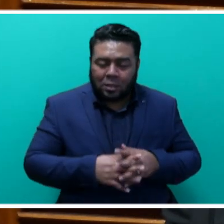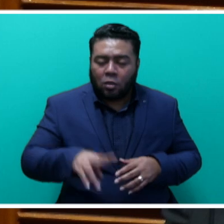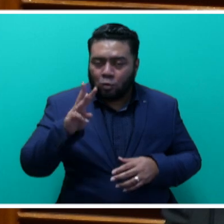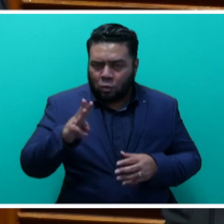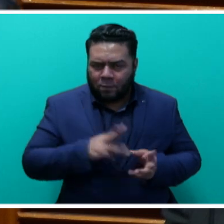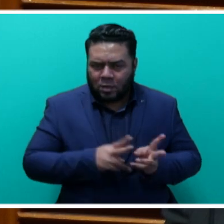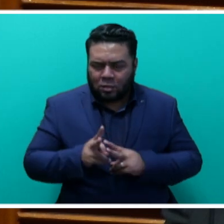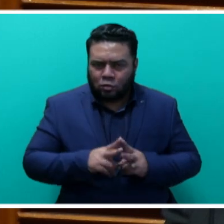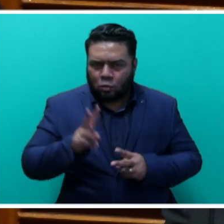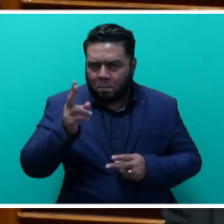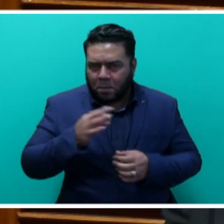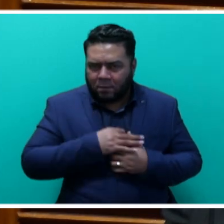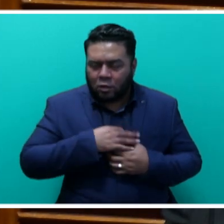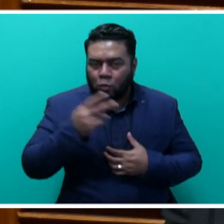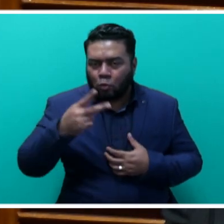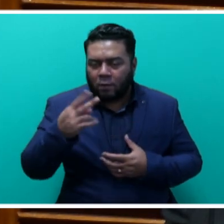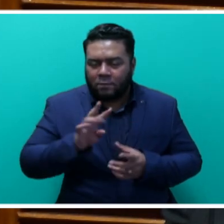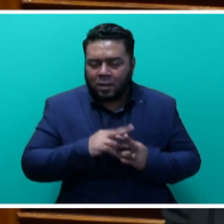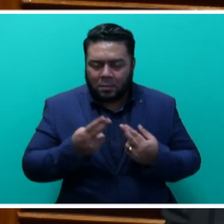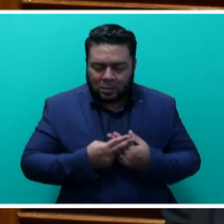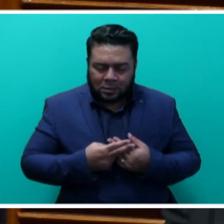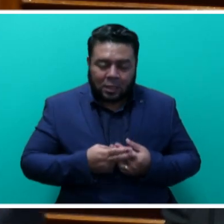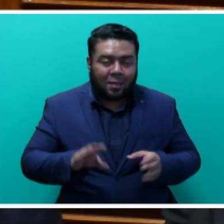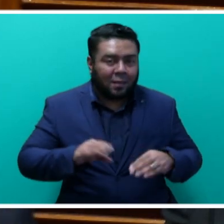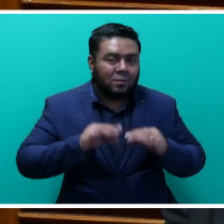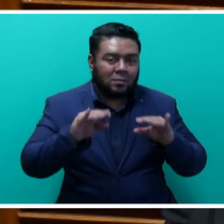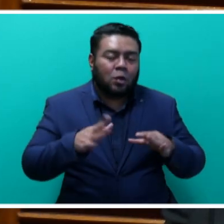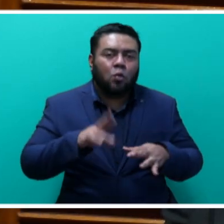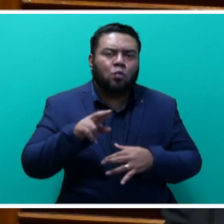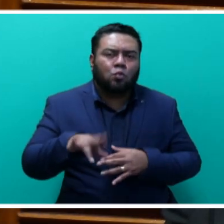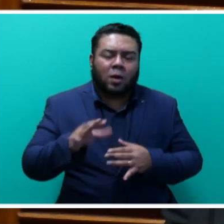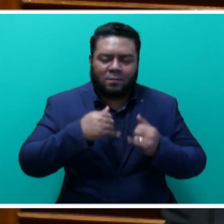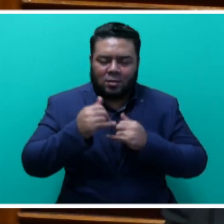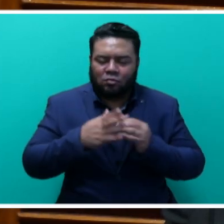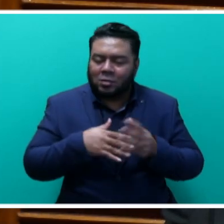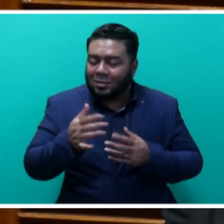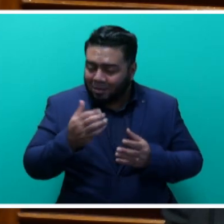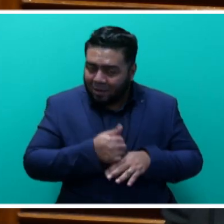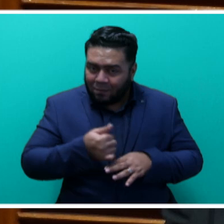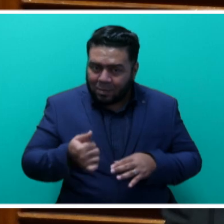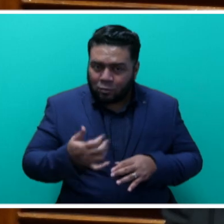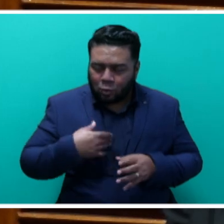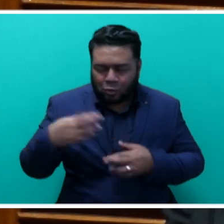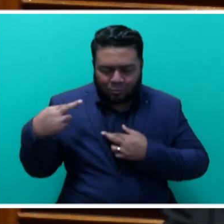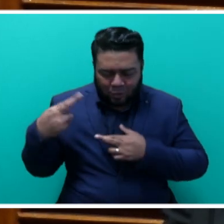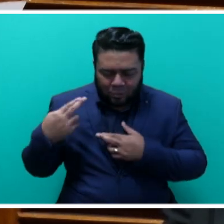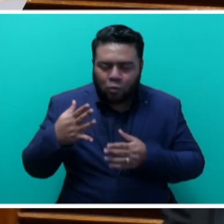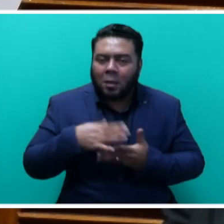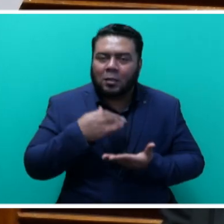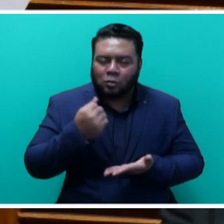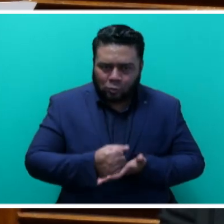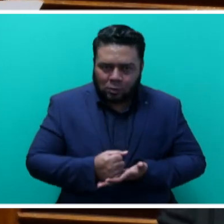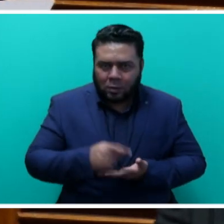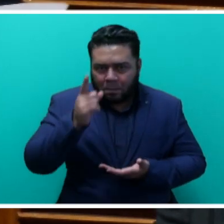benefiting 12 families. Investment in rural infrastructure. Mr. Speaker, sir, as the government, we are responsible to make sure that